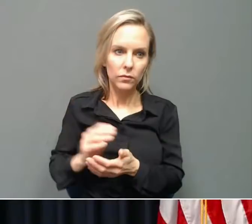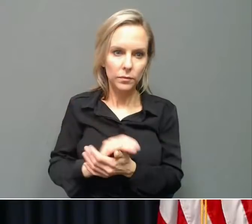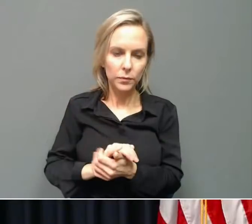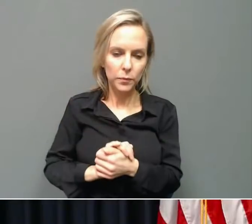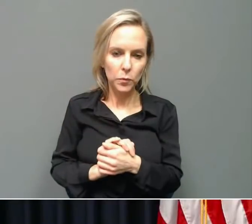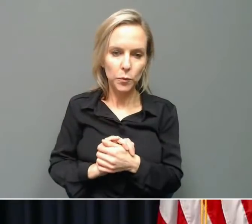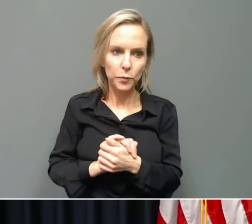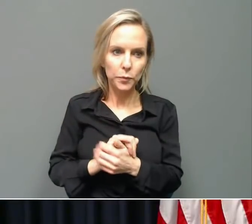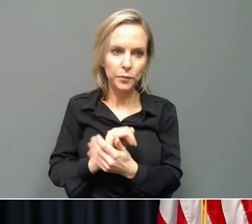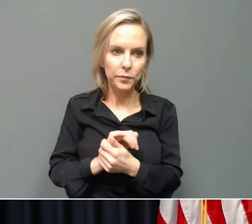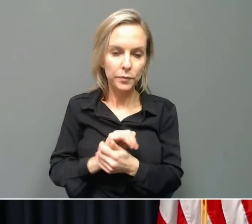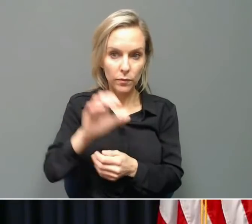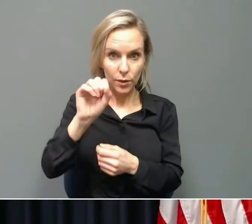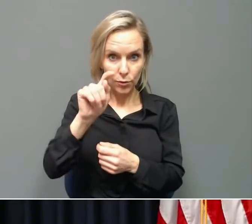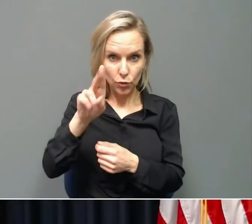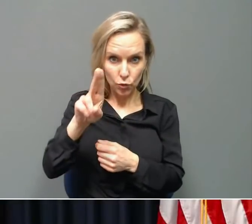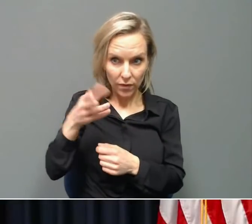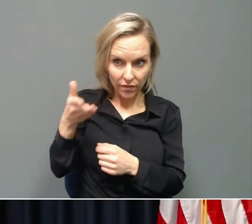Do we have Stu?